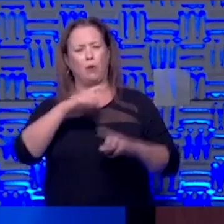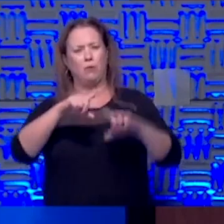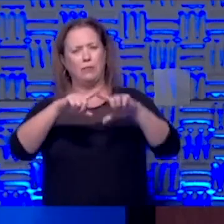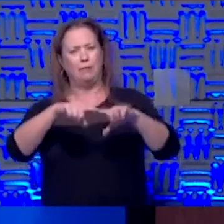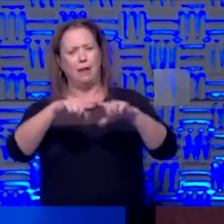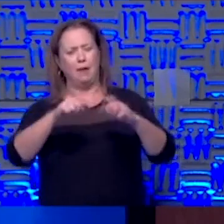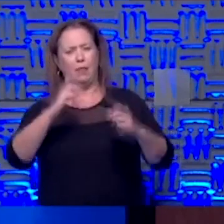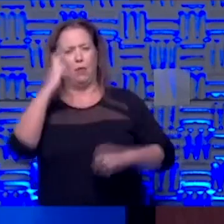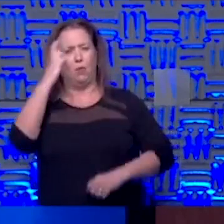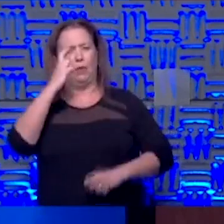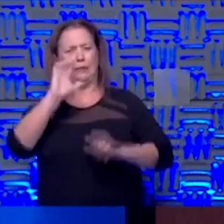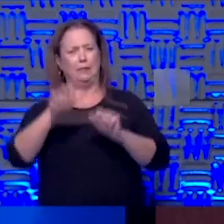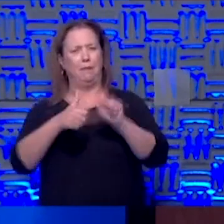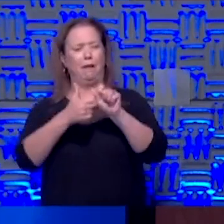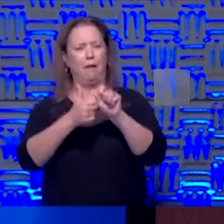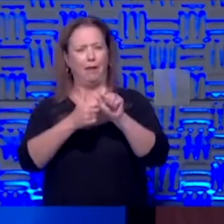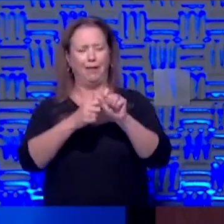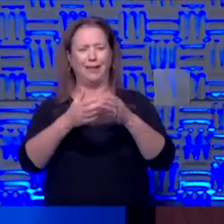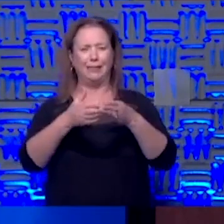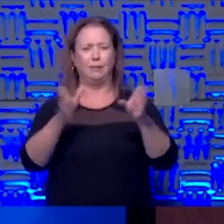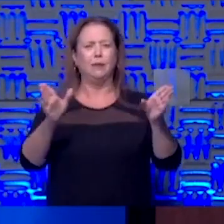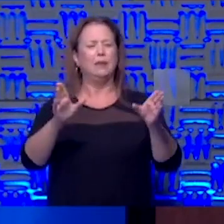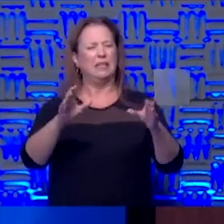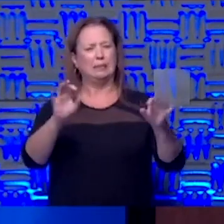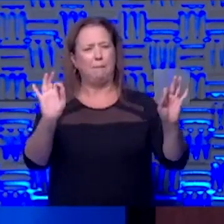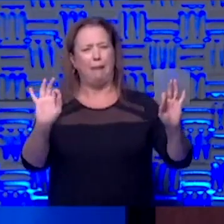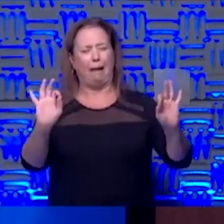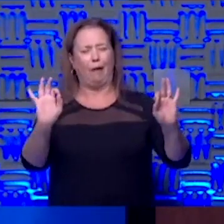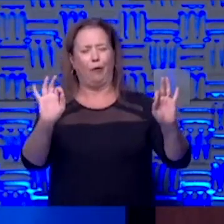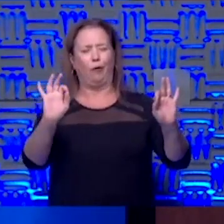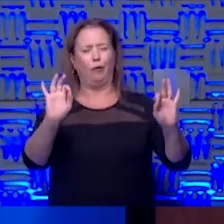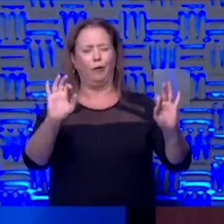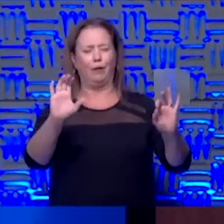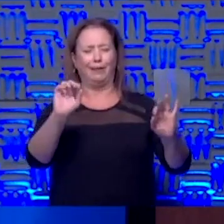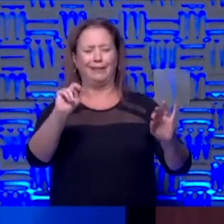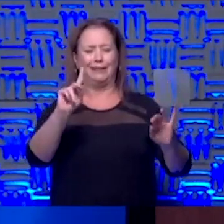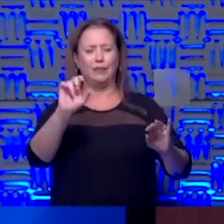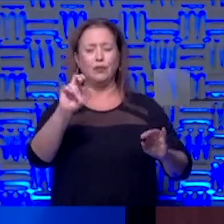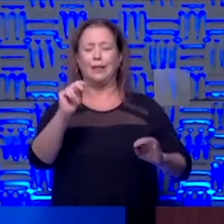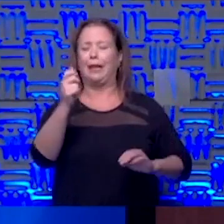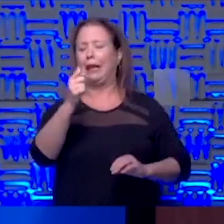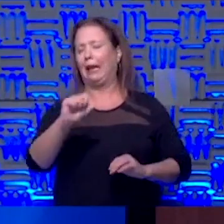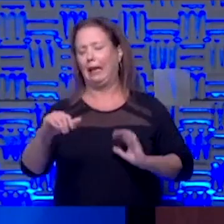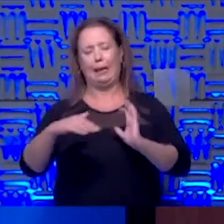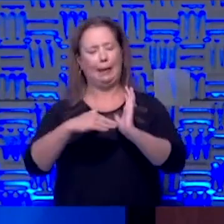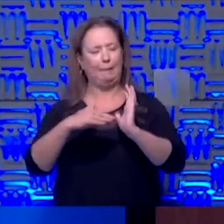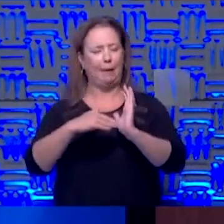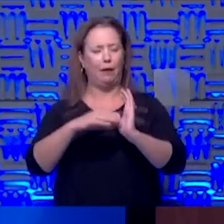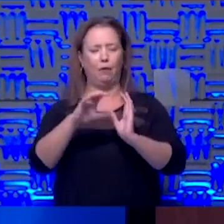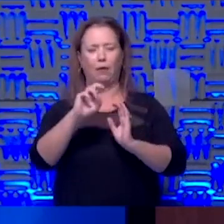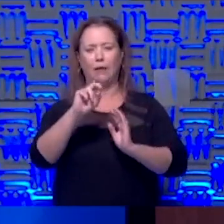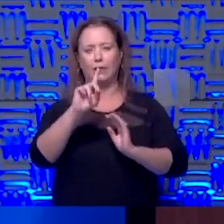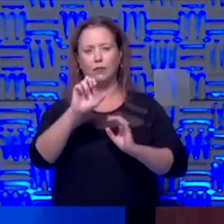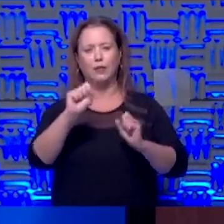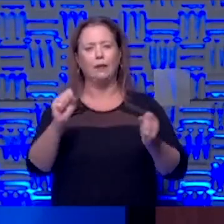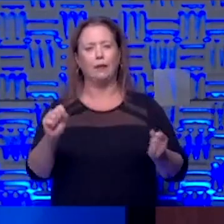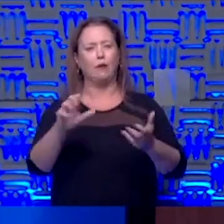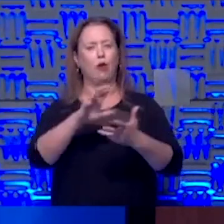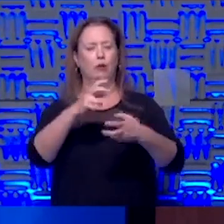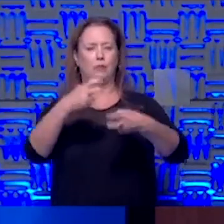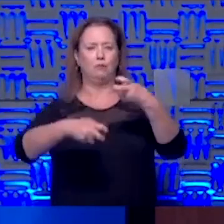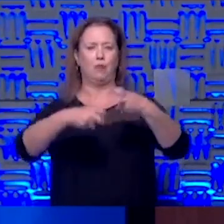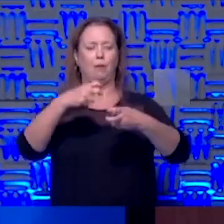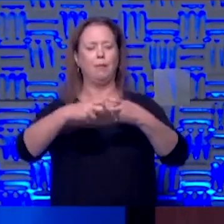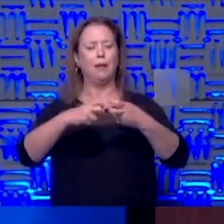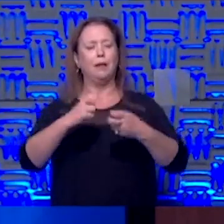the cause and things like that. That's a relatively minor condition. I suppose any medical condition can cause a problem. Is it well managed? Was the cause your hypothyroidism?